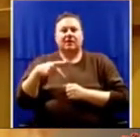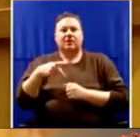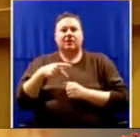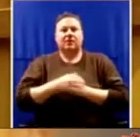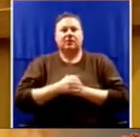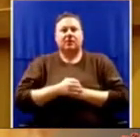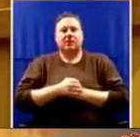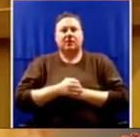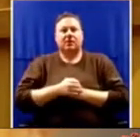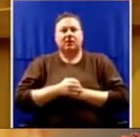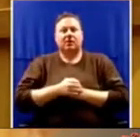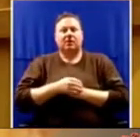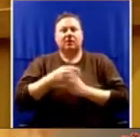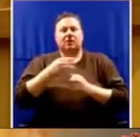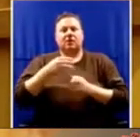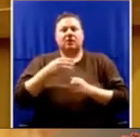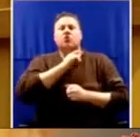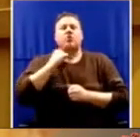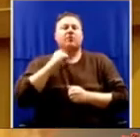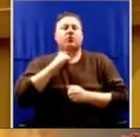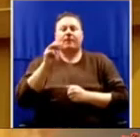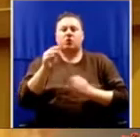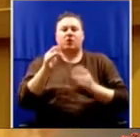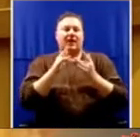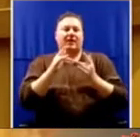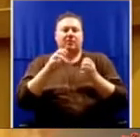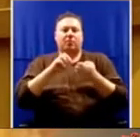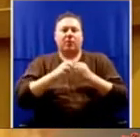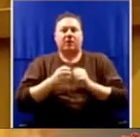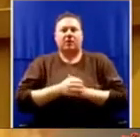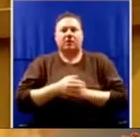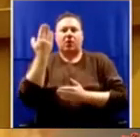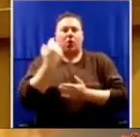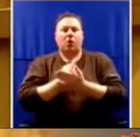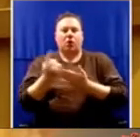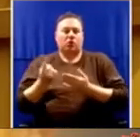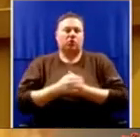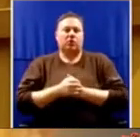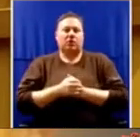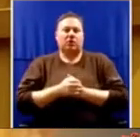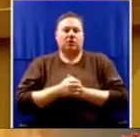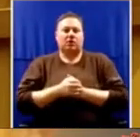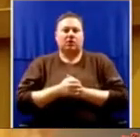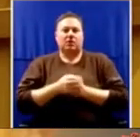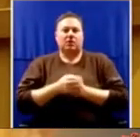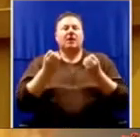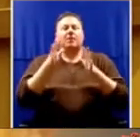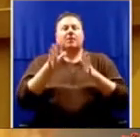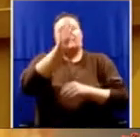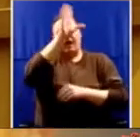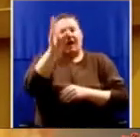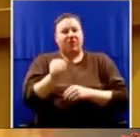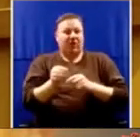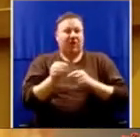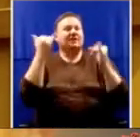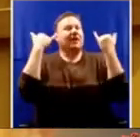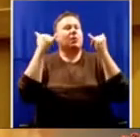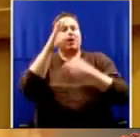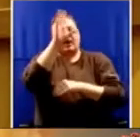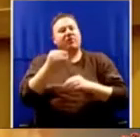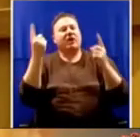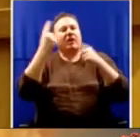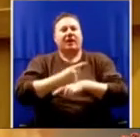having connectivity issues. Last week, many people across the continent of Africa celebrated Africa Day, and more